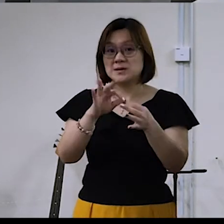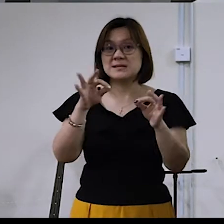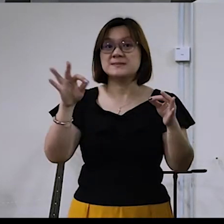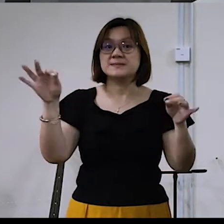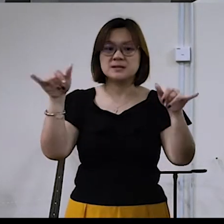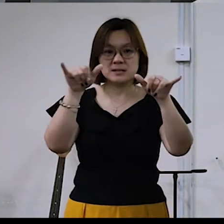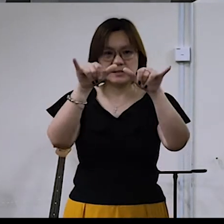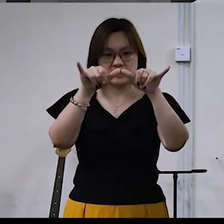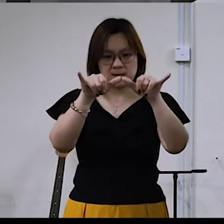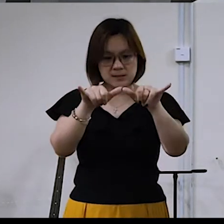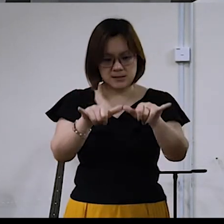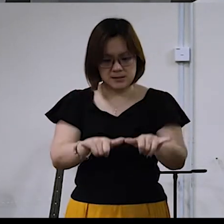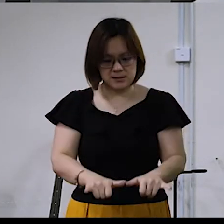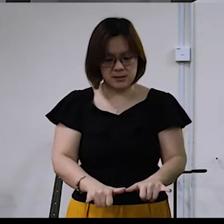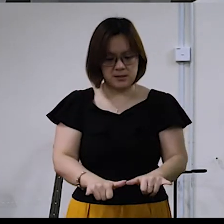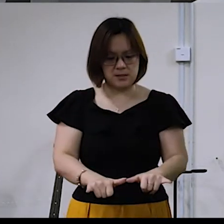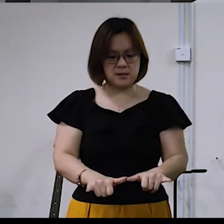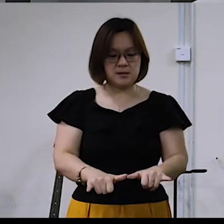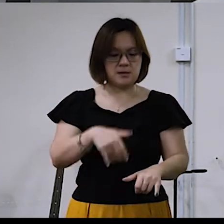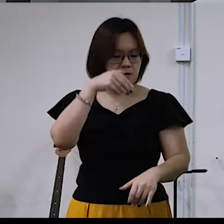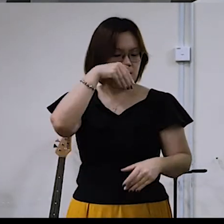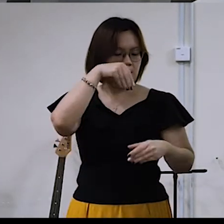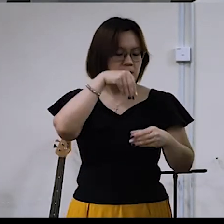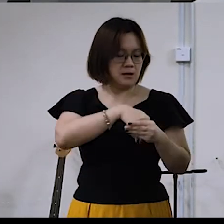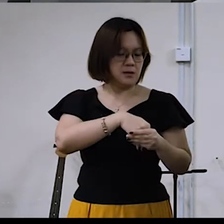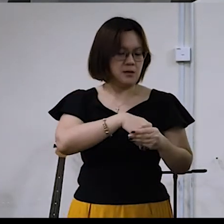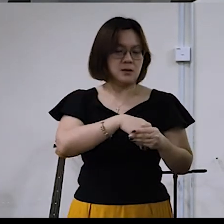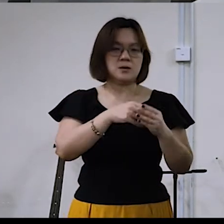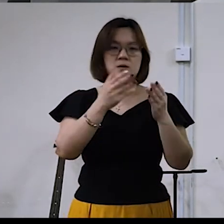Abide with you forever.